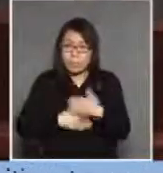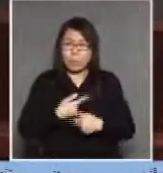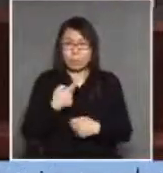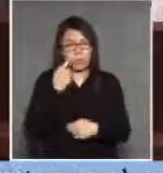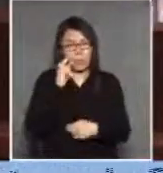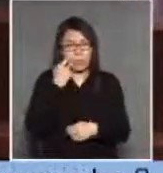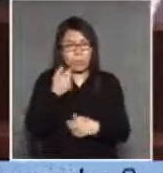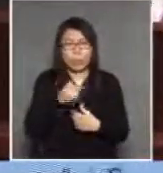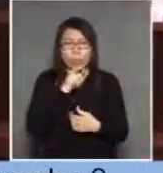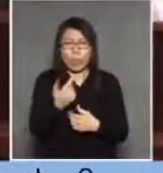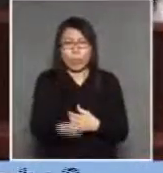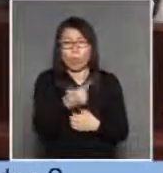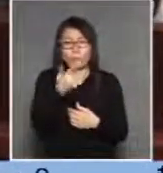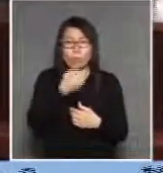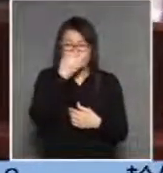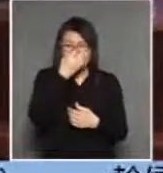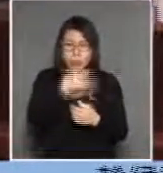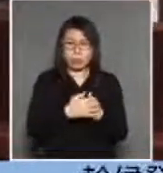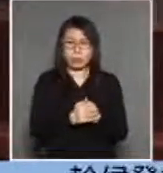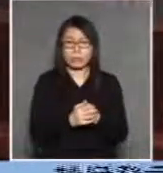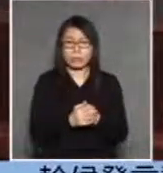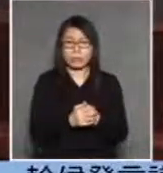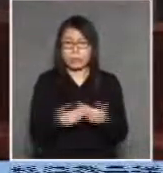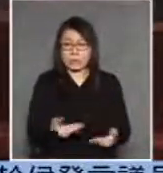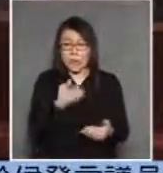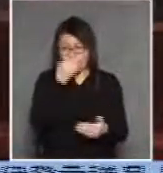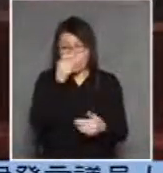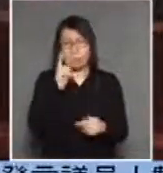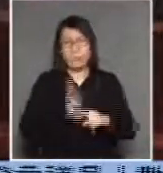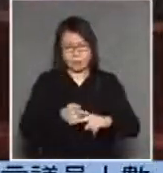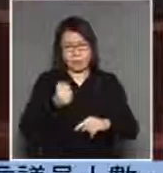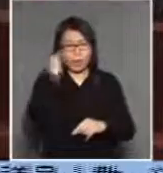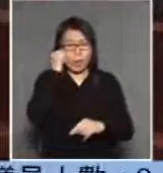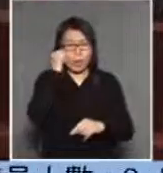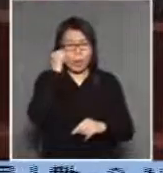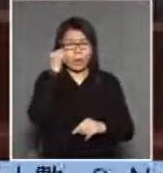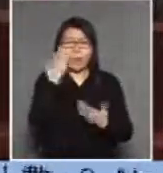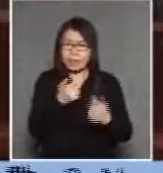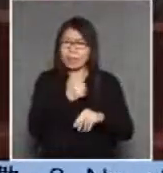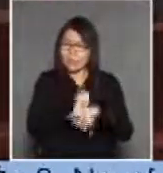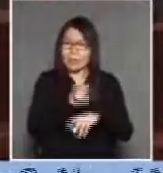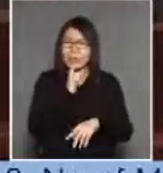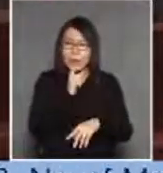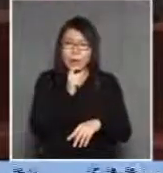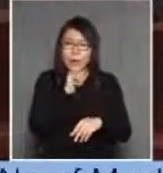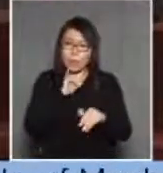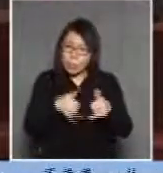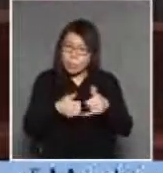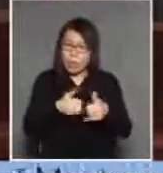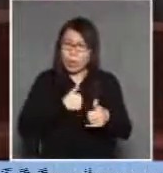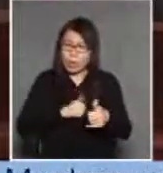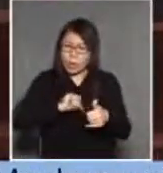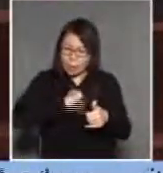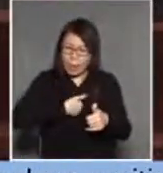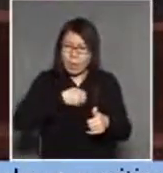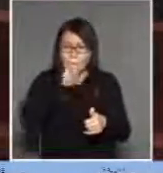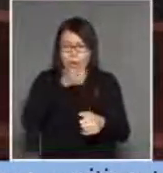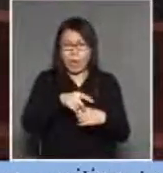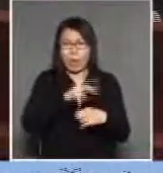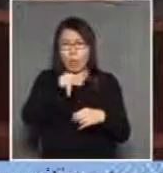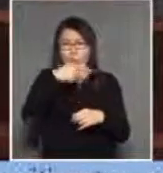I work harder or will I just give up? Now, Hong Kong has become more difficult, but I have come